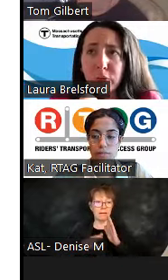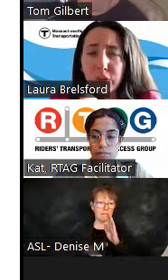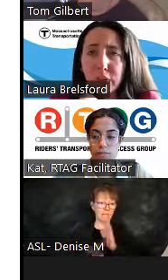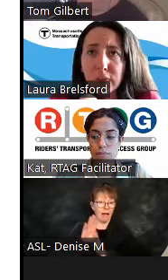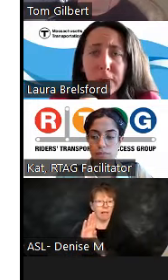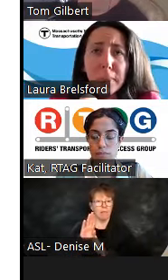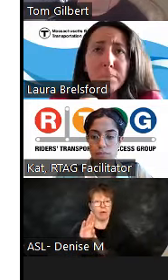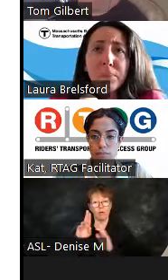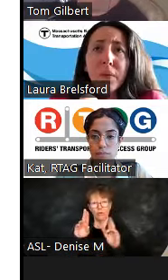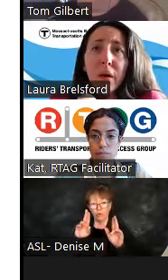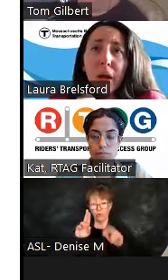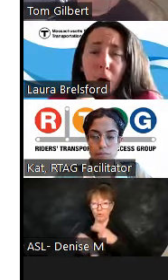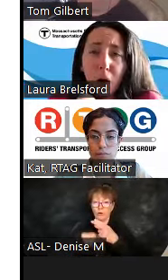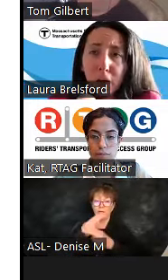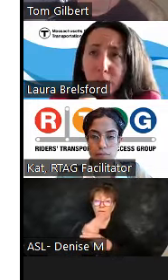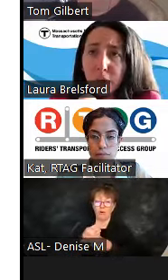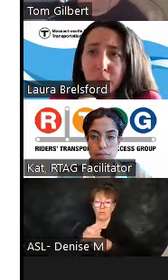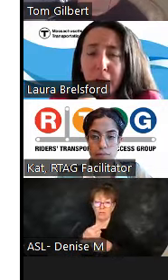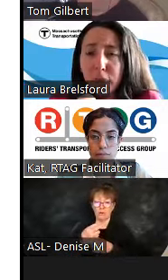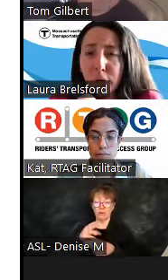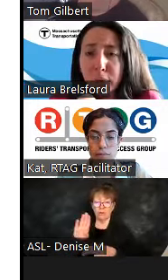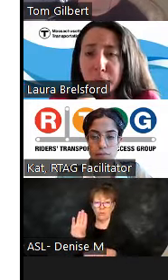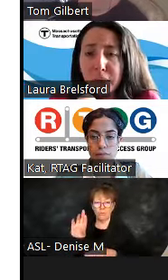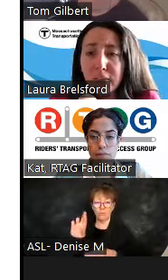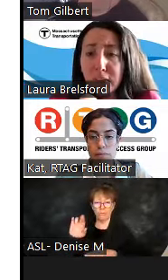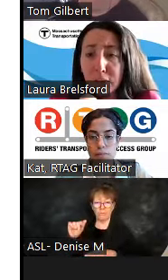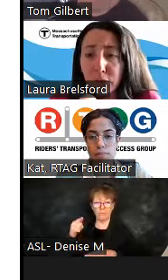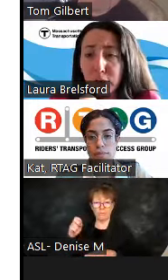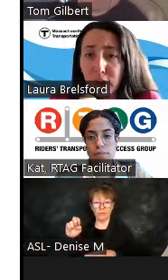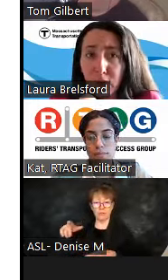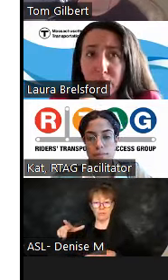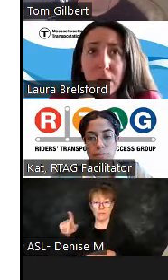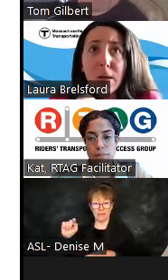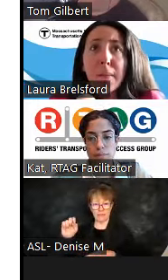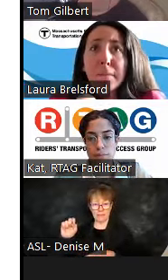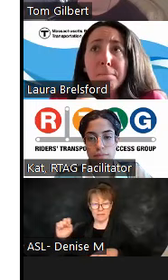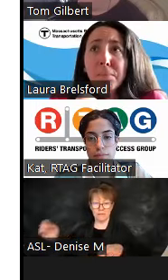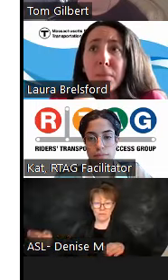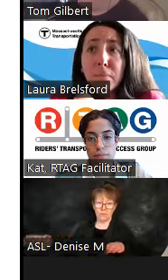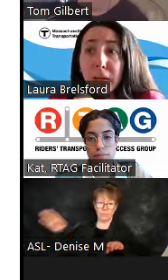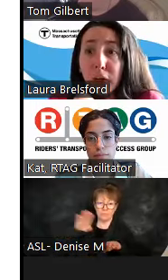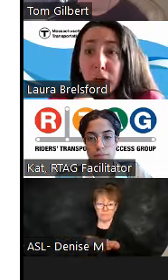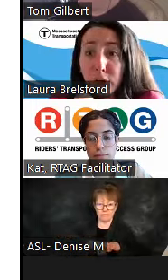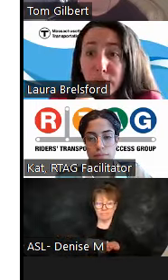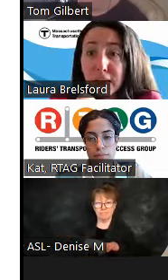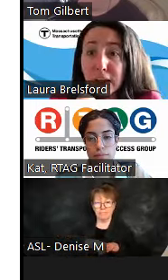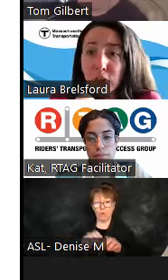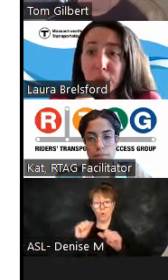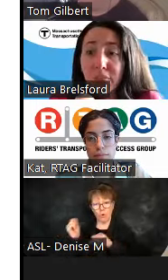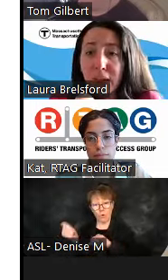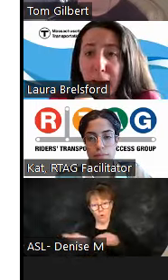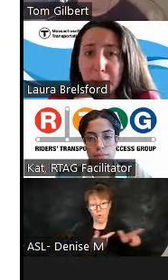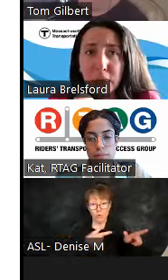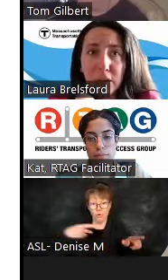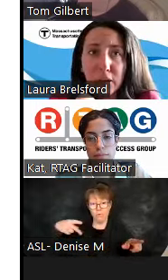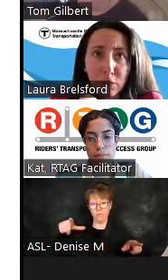rail coaches at all commuter rail platforms? Because as I'm sure you know, many are unique in terms